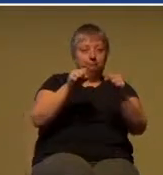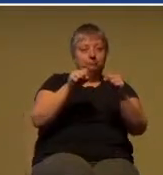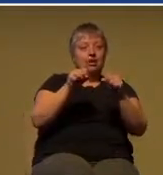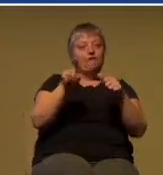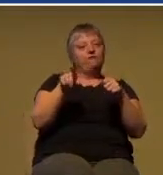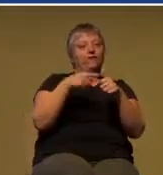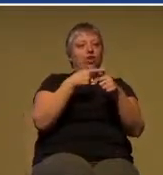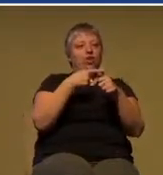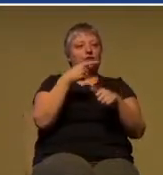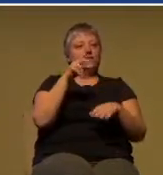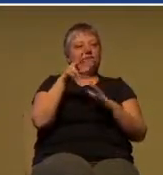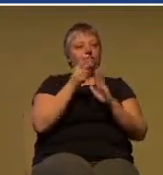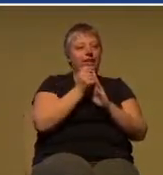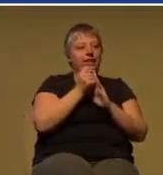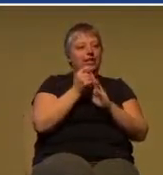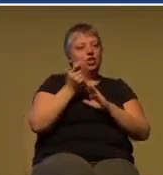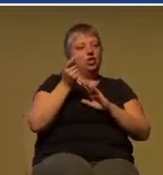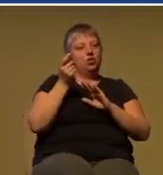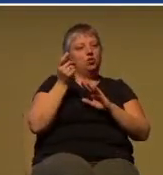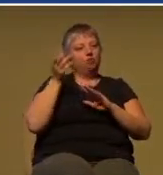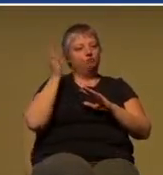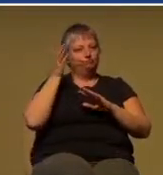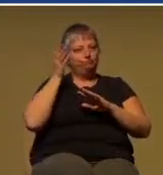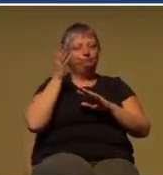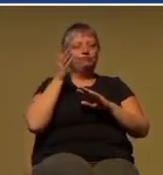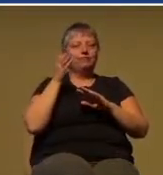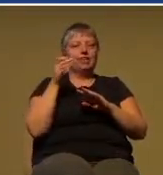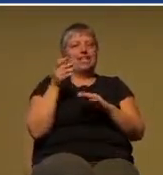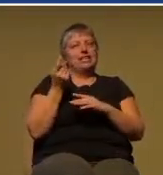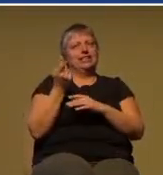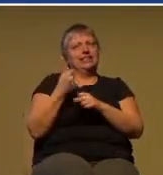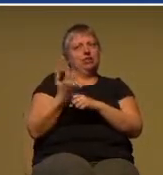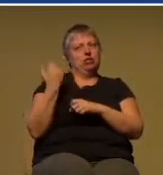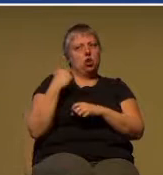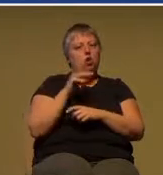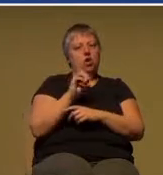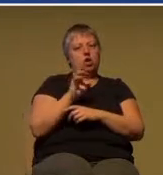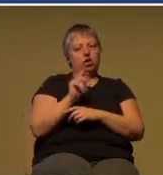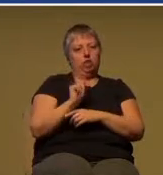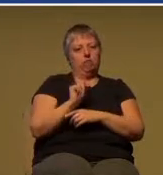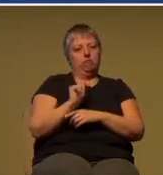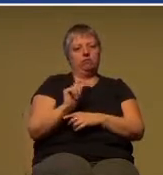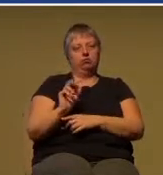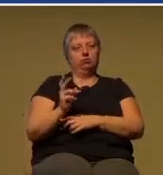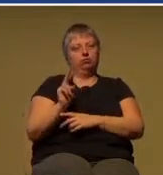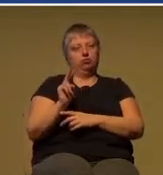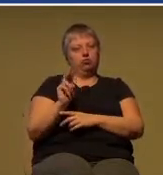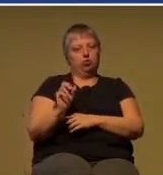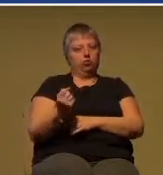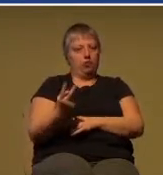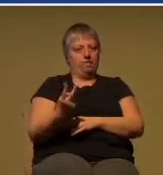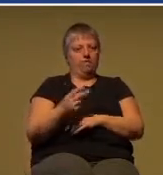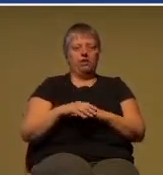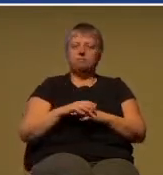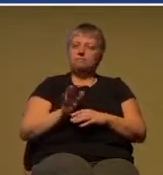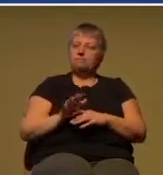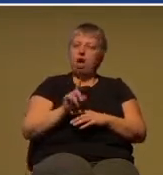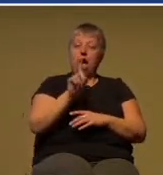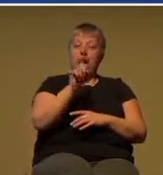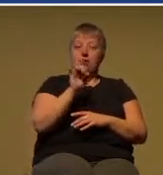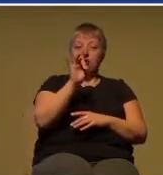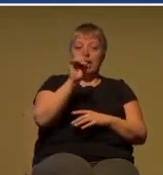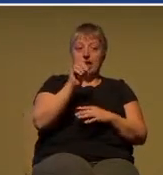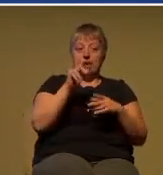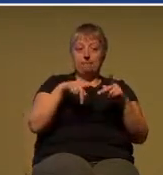at Maranatha a year ago, October, and we had 200 people, not quite, 180 I think, in the